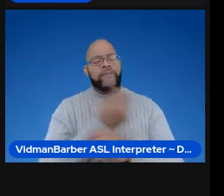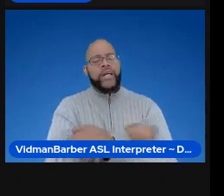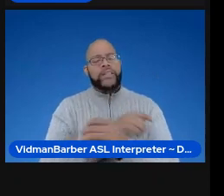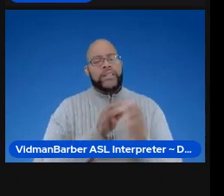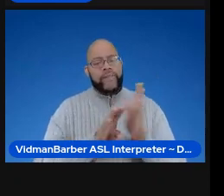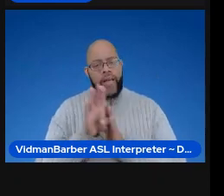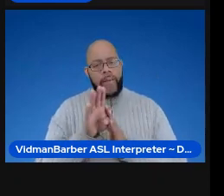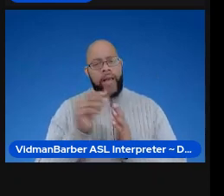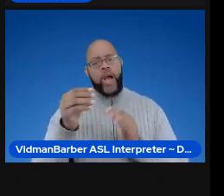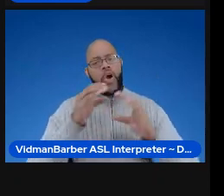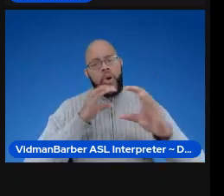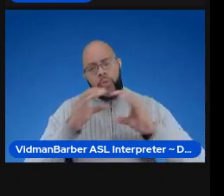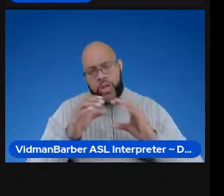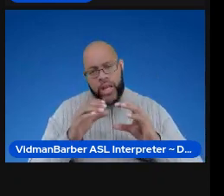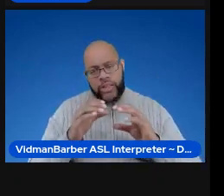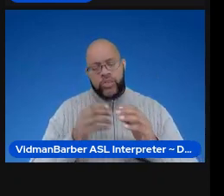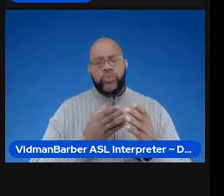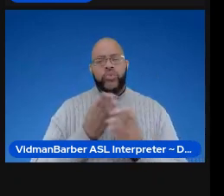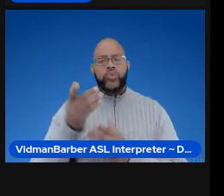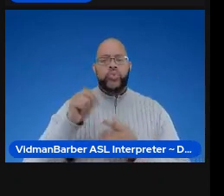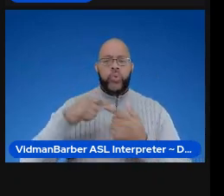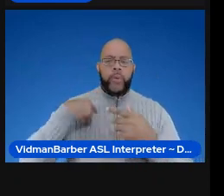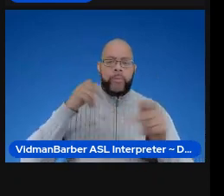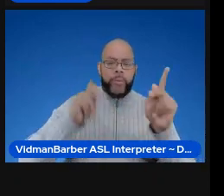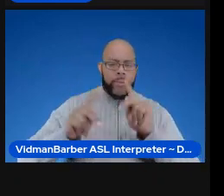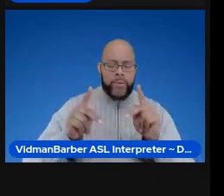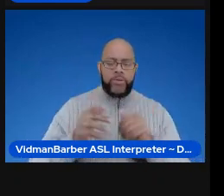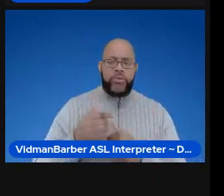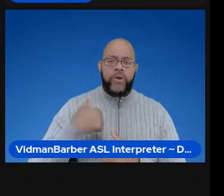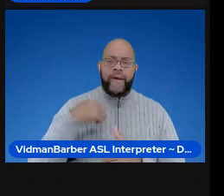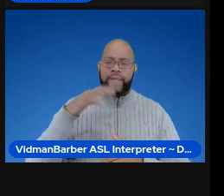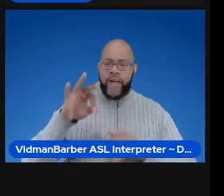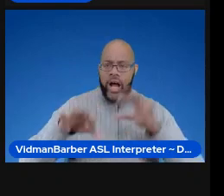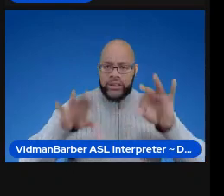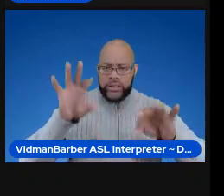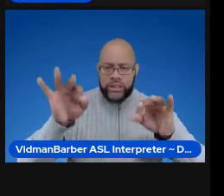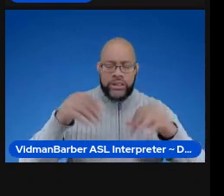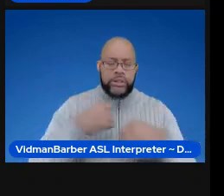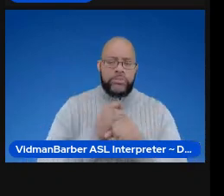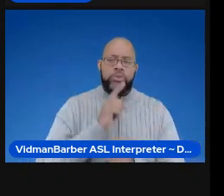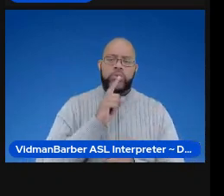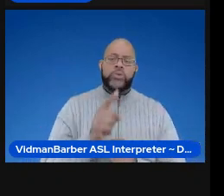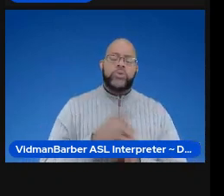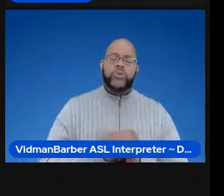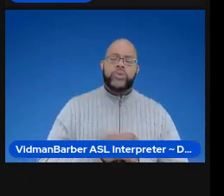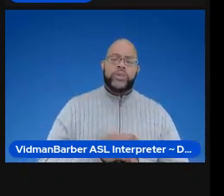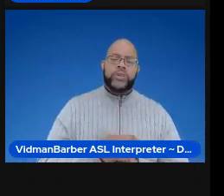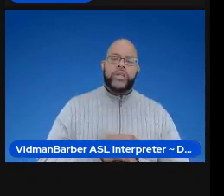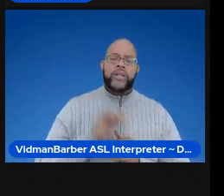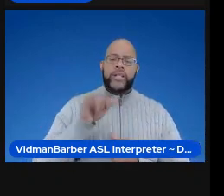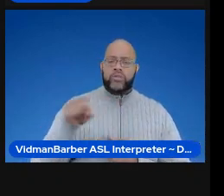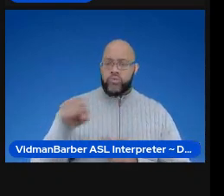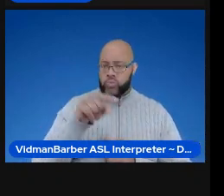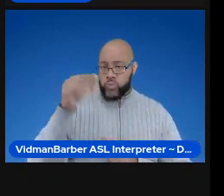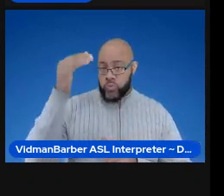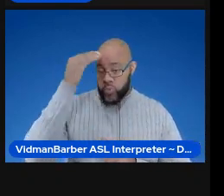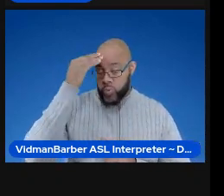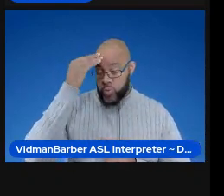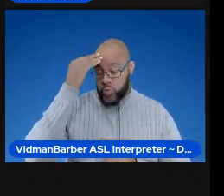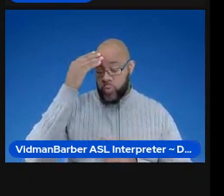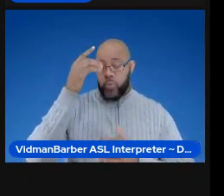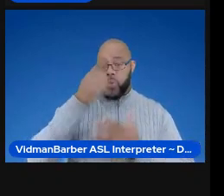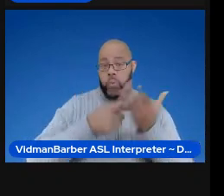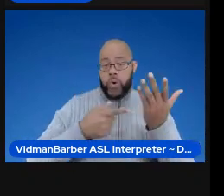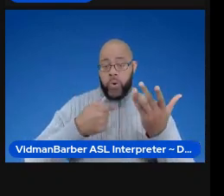and communicating to our people our findings to ensure that they know that what we